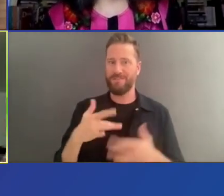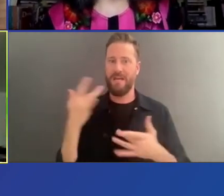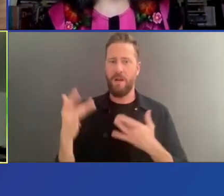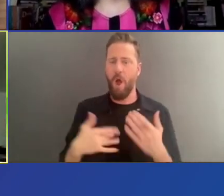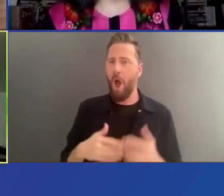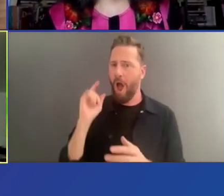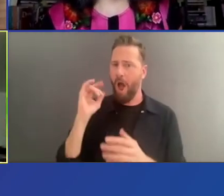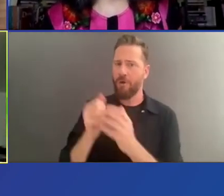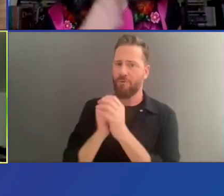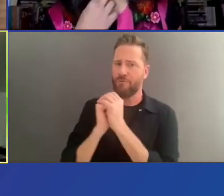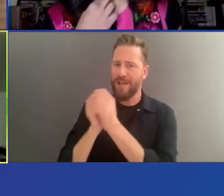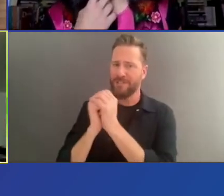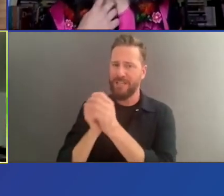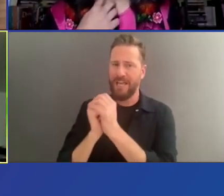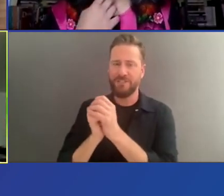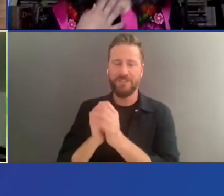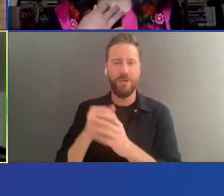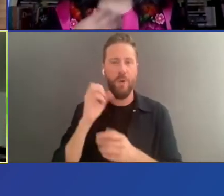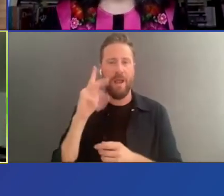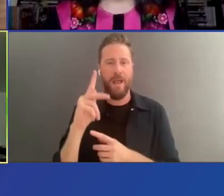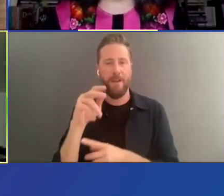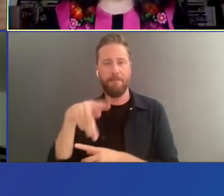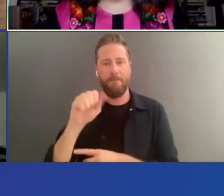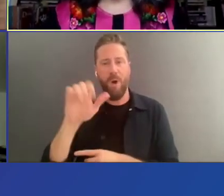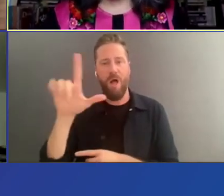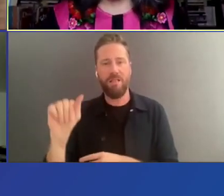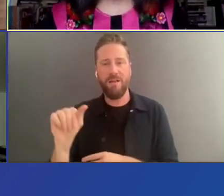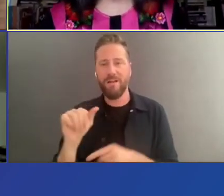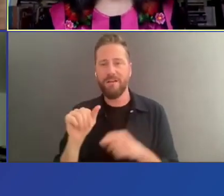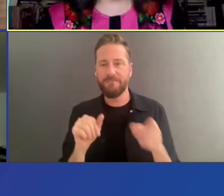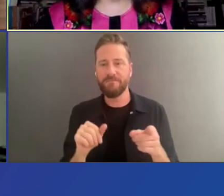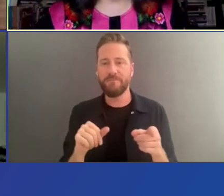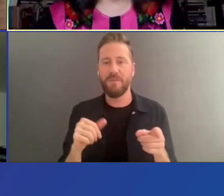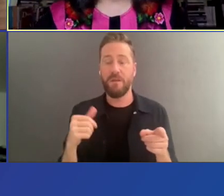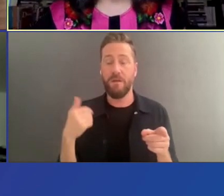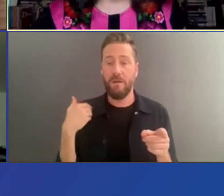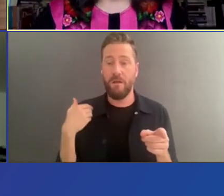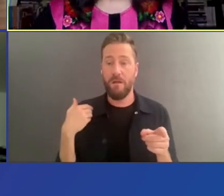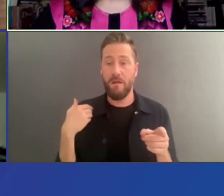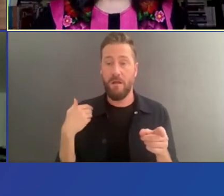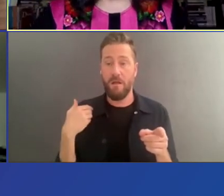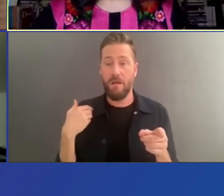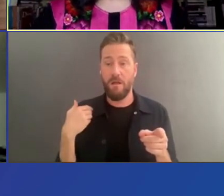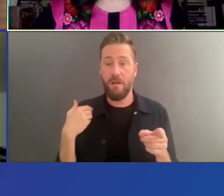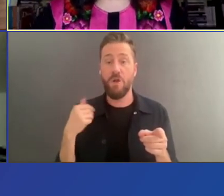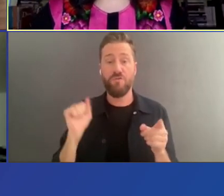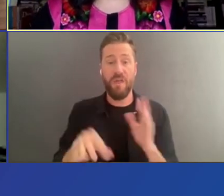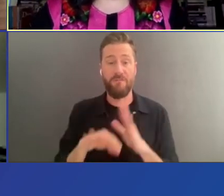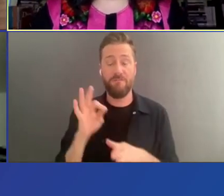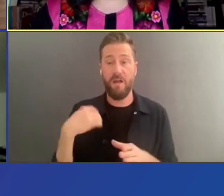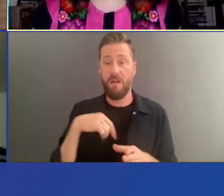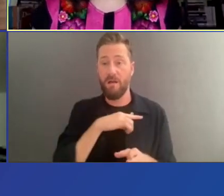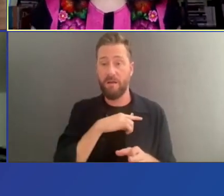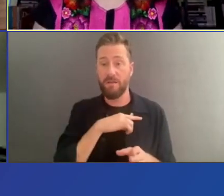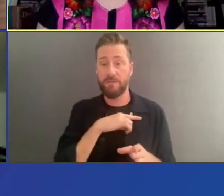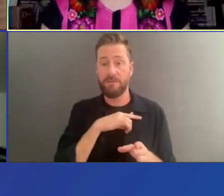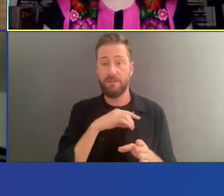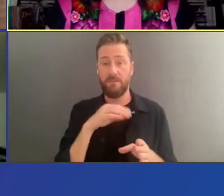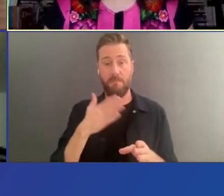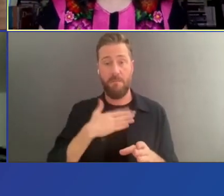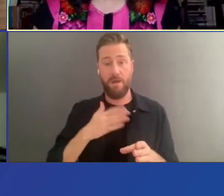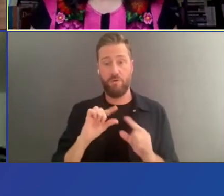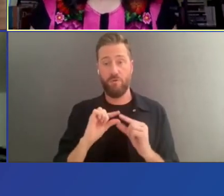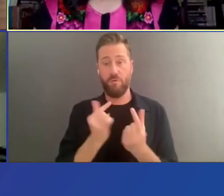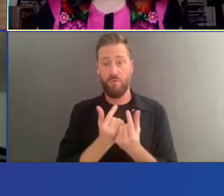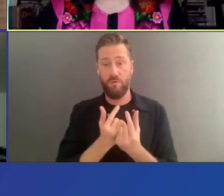you. Let's see, Paula. This is Paula. Well, you can find us in my group is